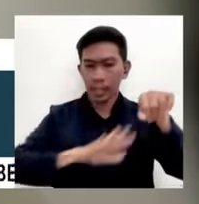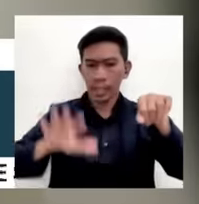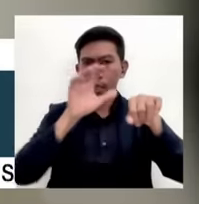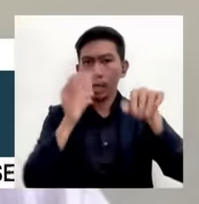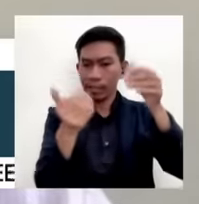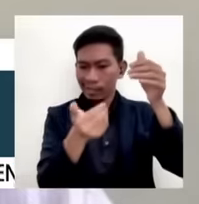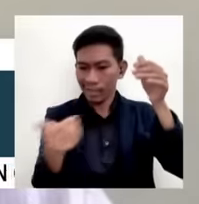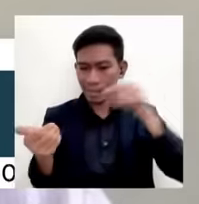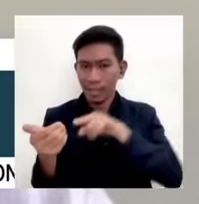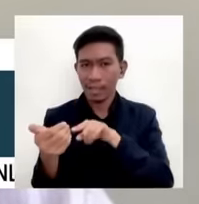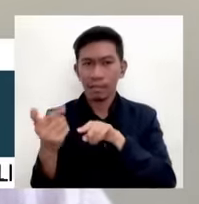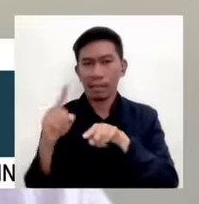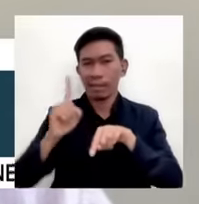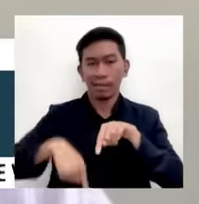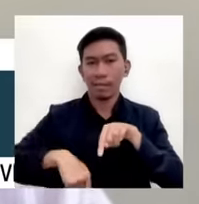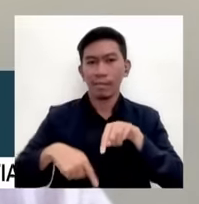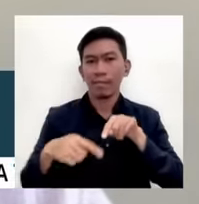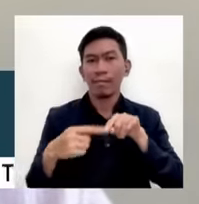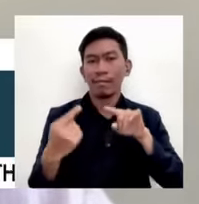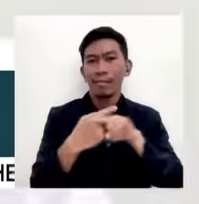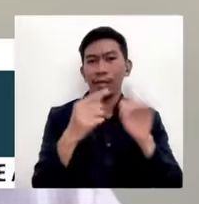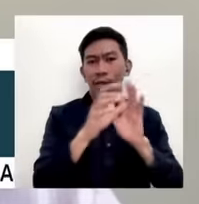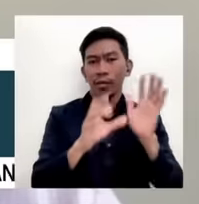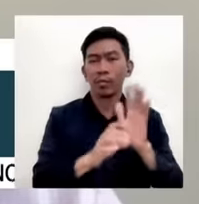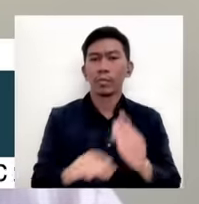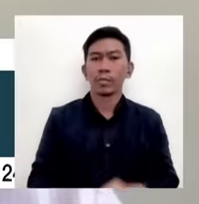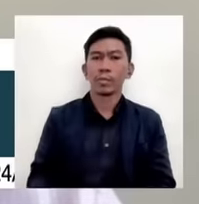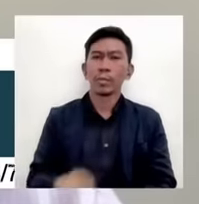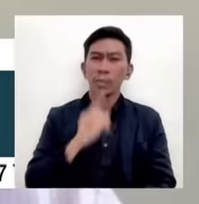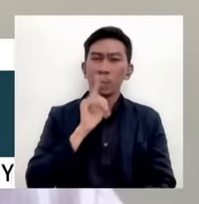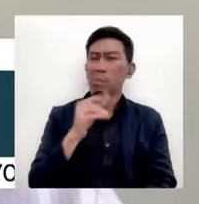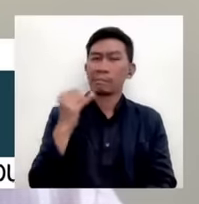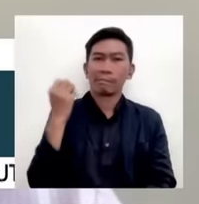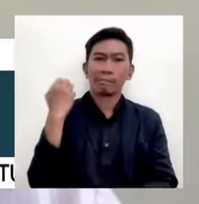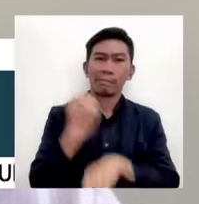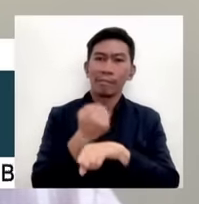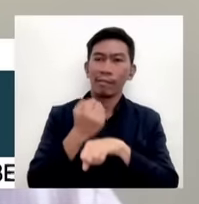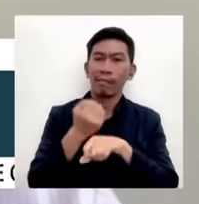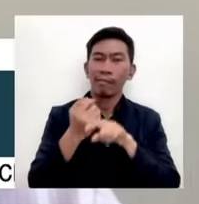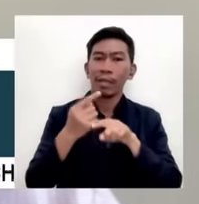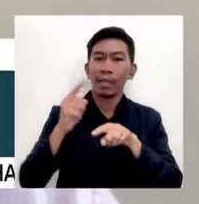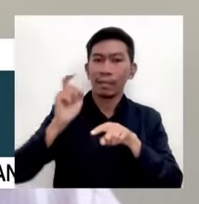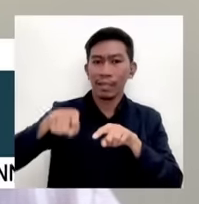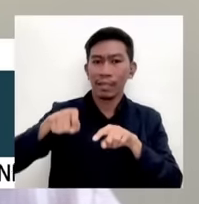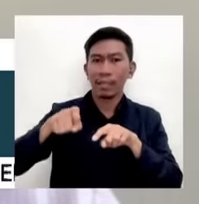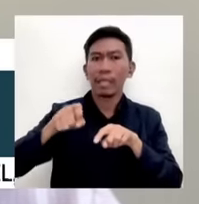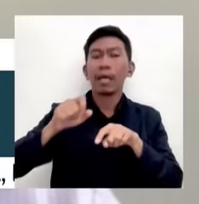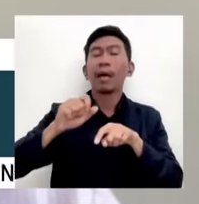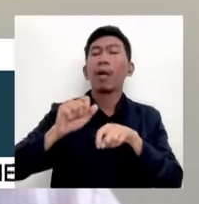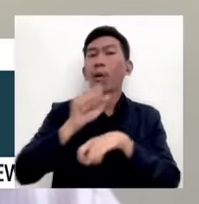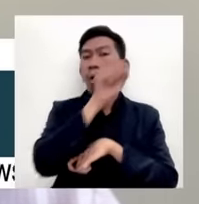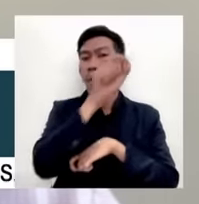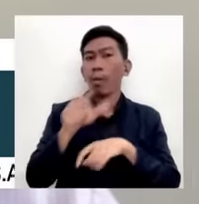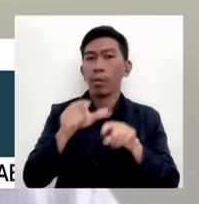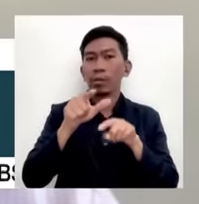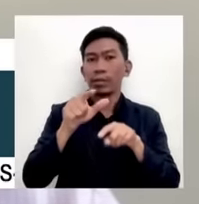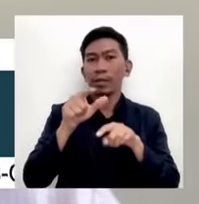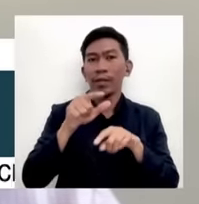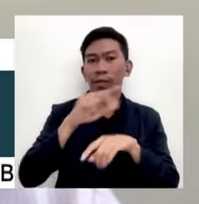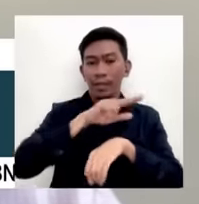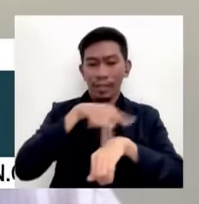against public order. Very remote, talagang exceptional, kailangan pahintulutan ng bansa na may humiwalay sa